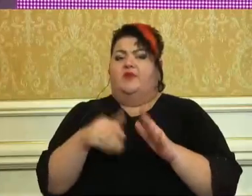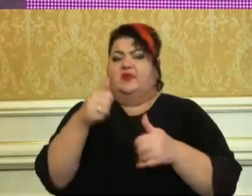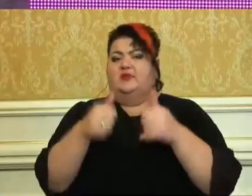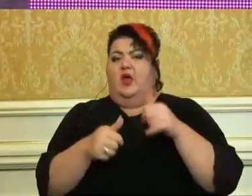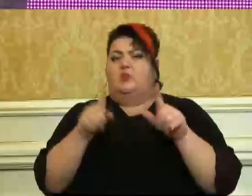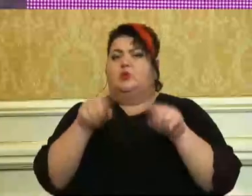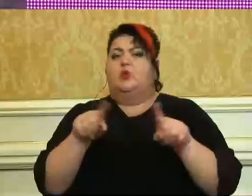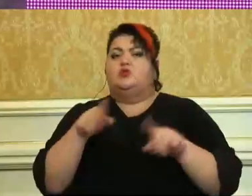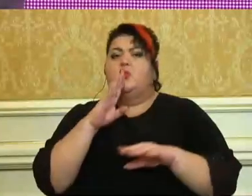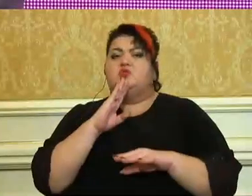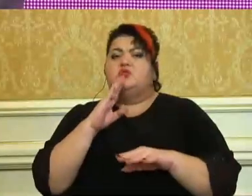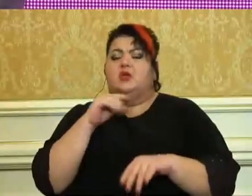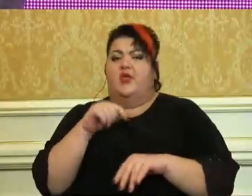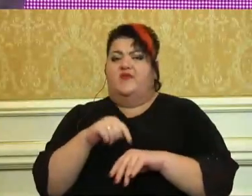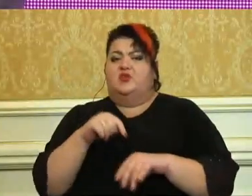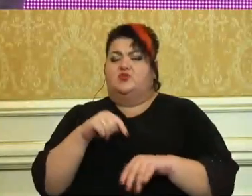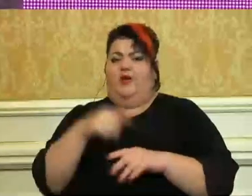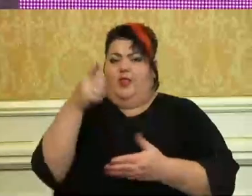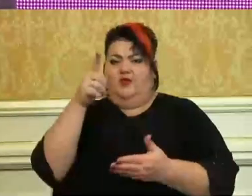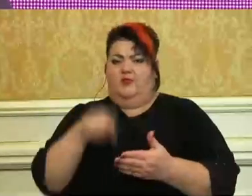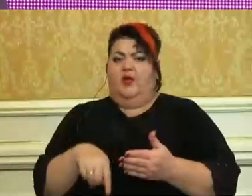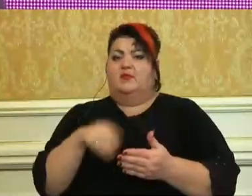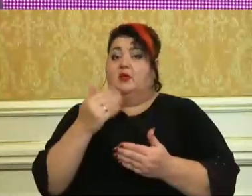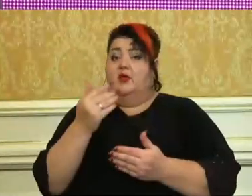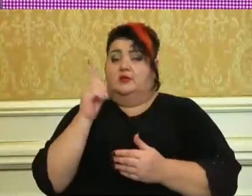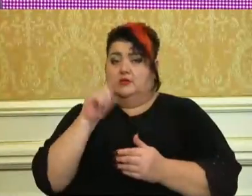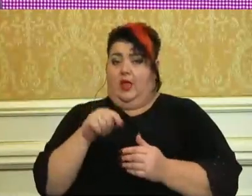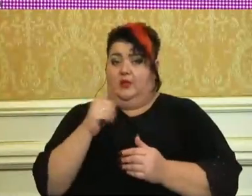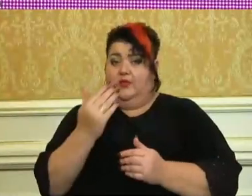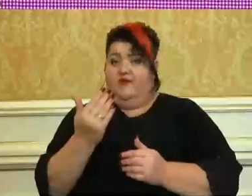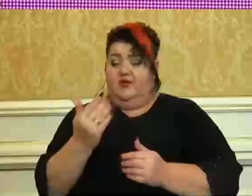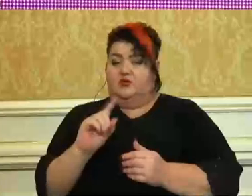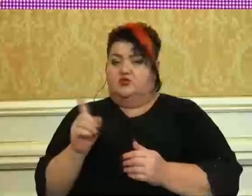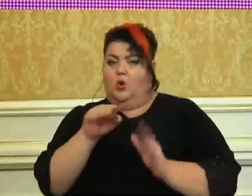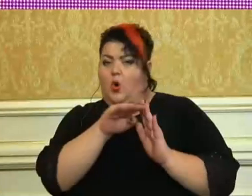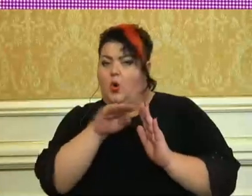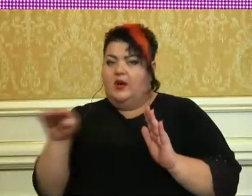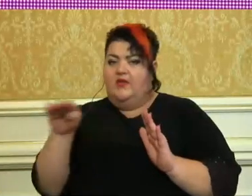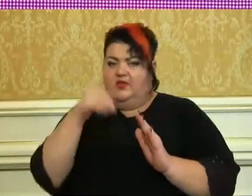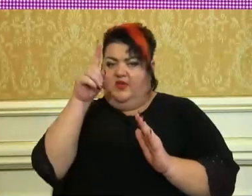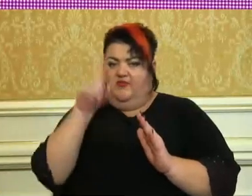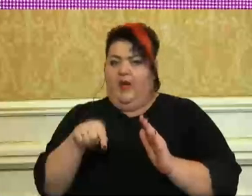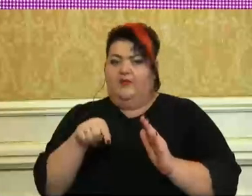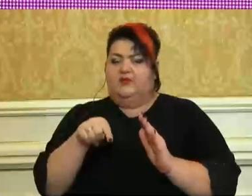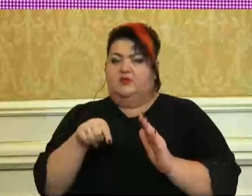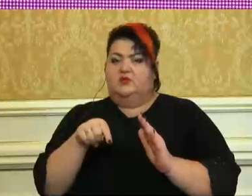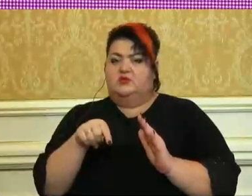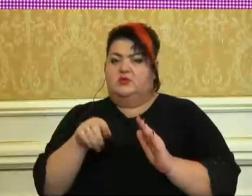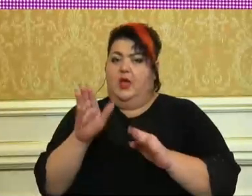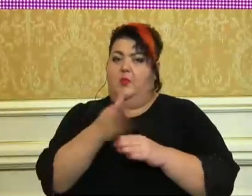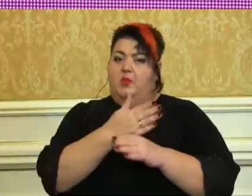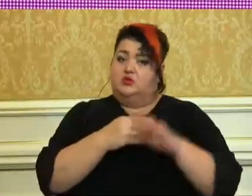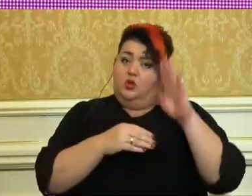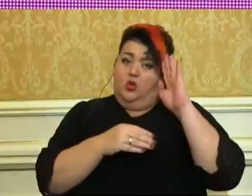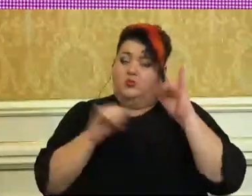you know that the confidence levels between girls and boys are virtually the same until age 12? And then they